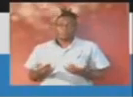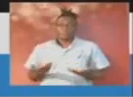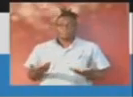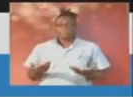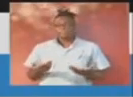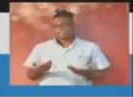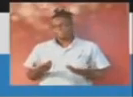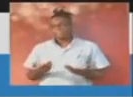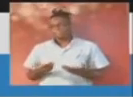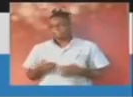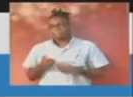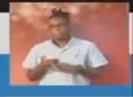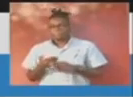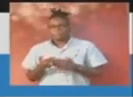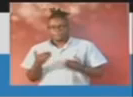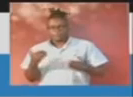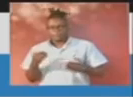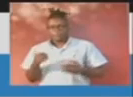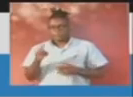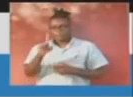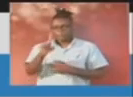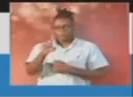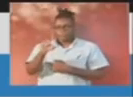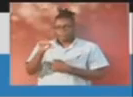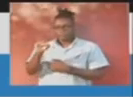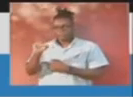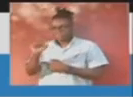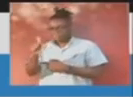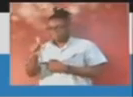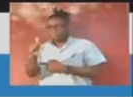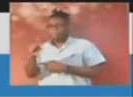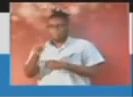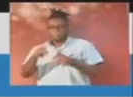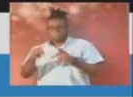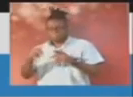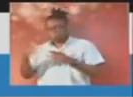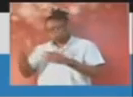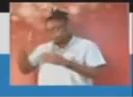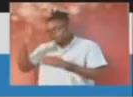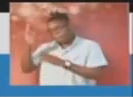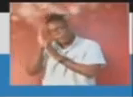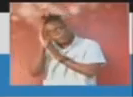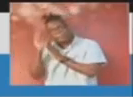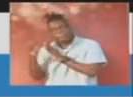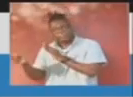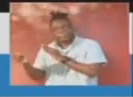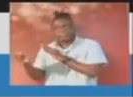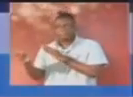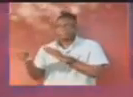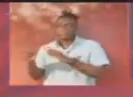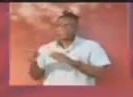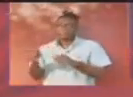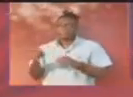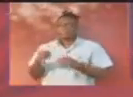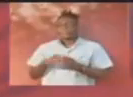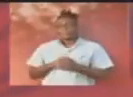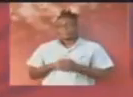initially 110 beds, and currently today it's 130 step-down beds. Thank